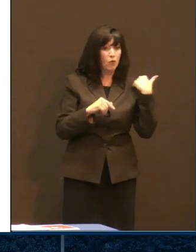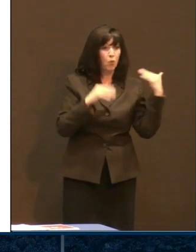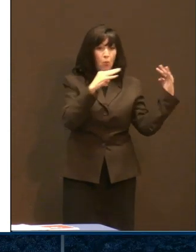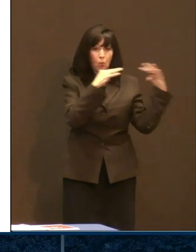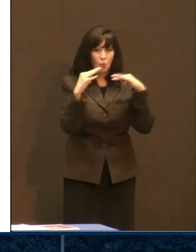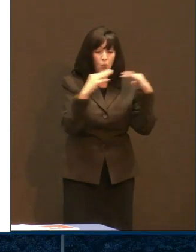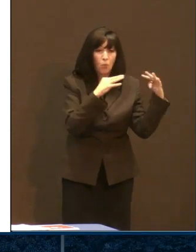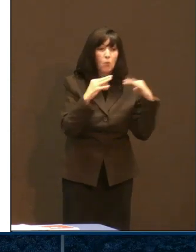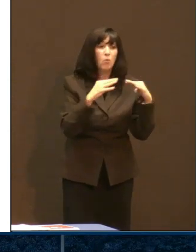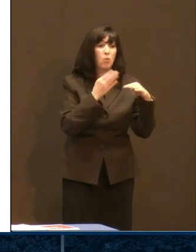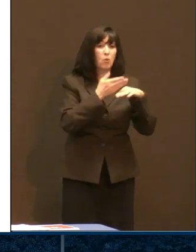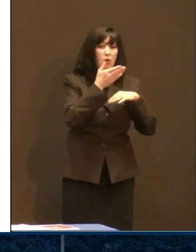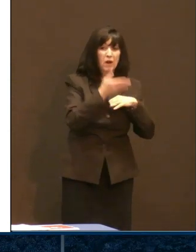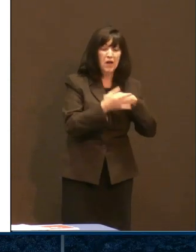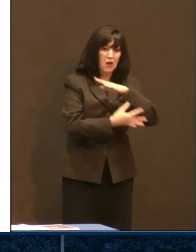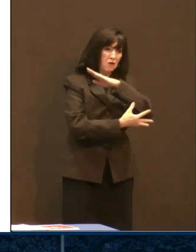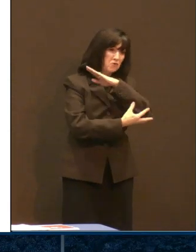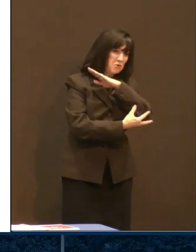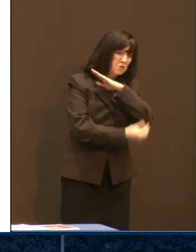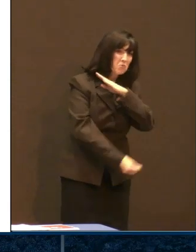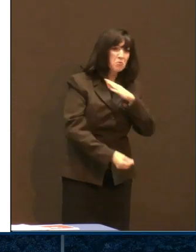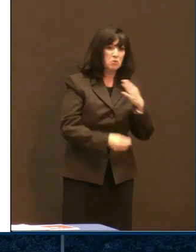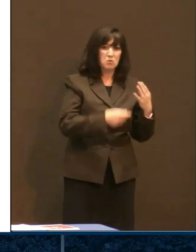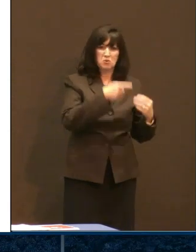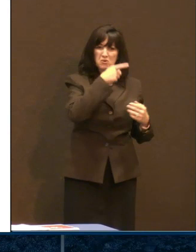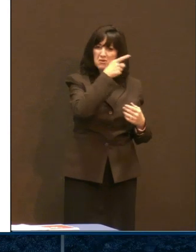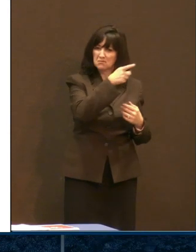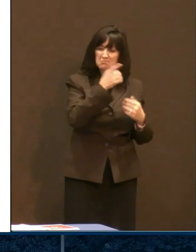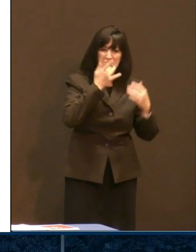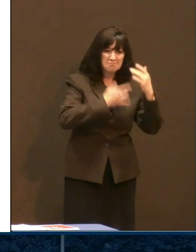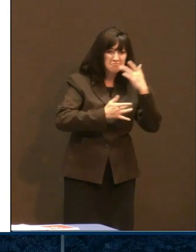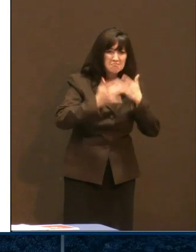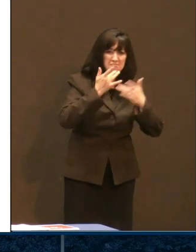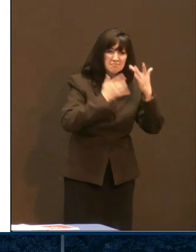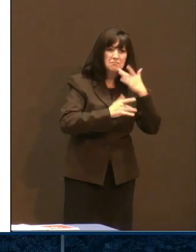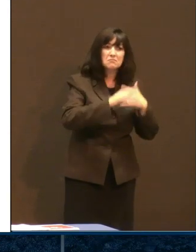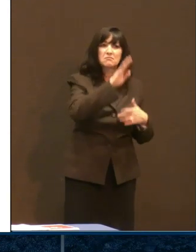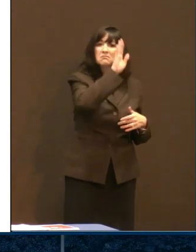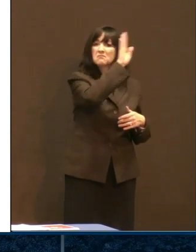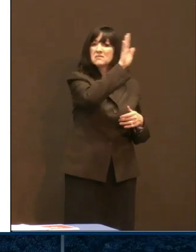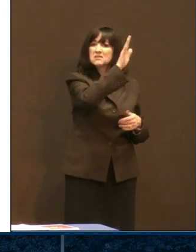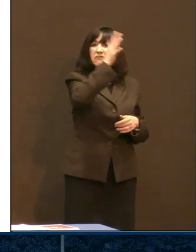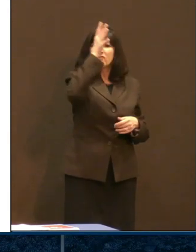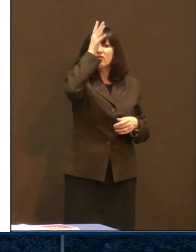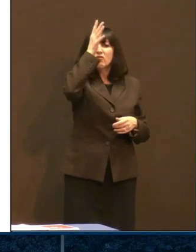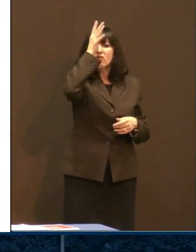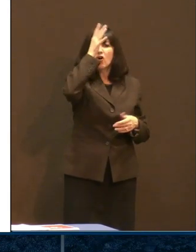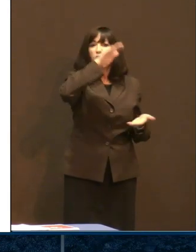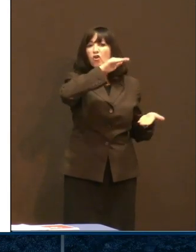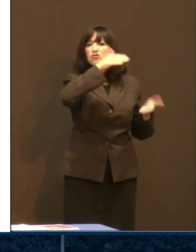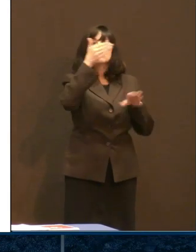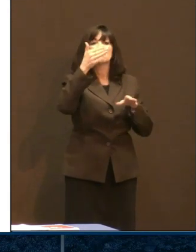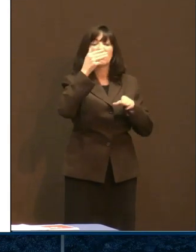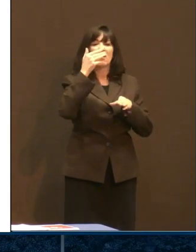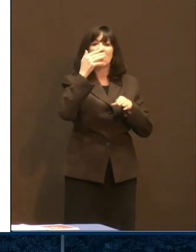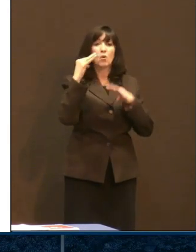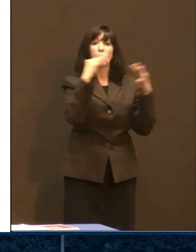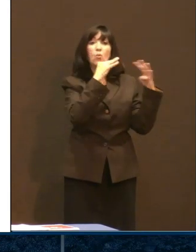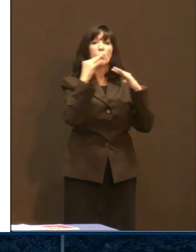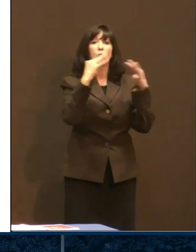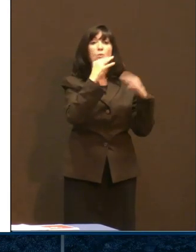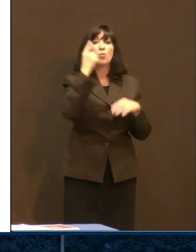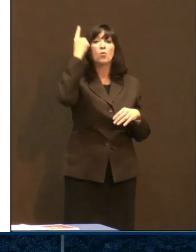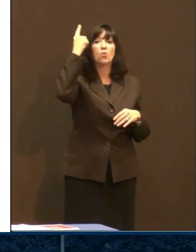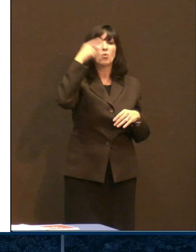and his father had died a result of mustard gas poisoning from World War I,